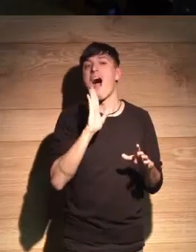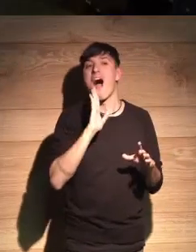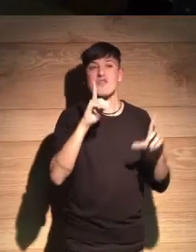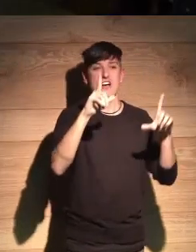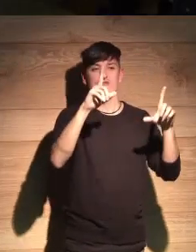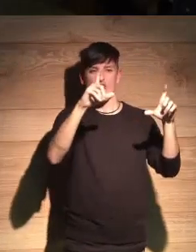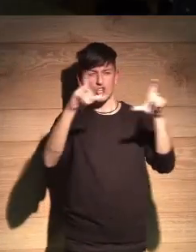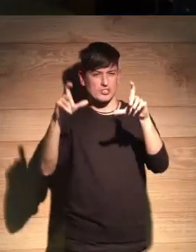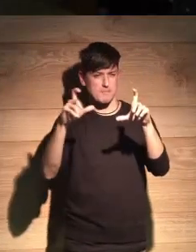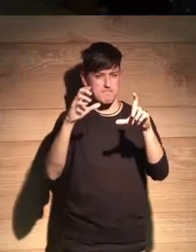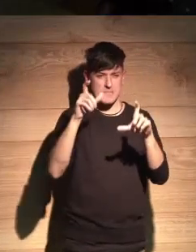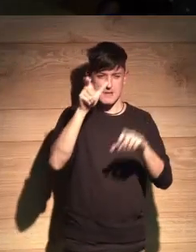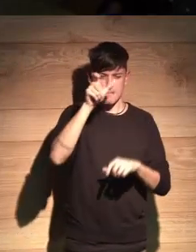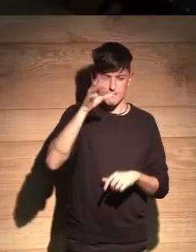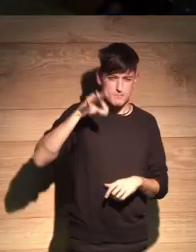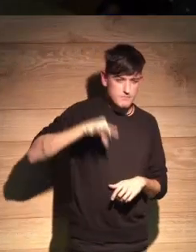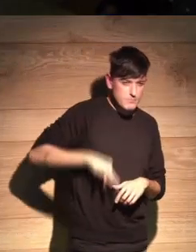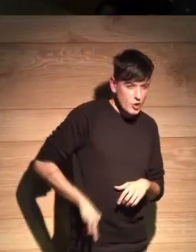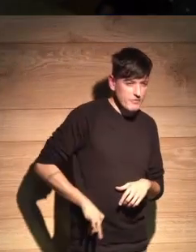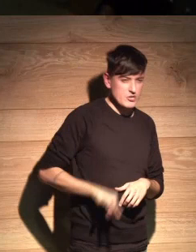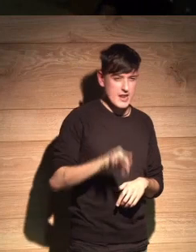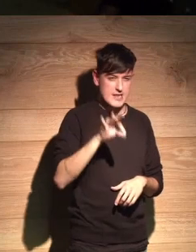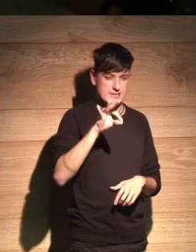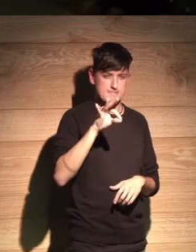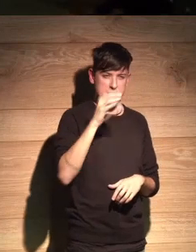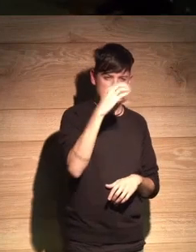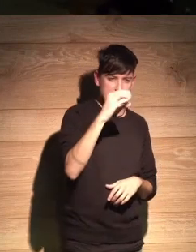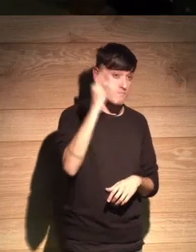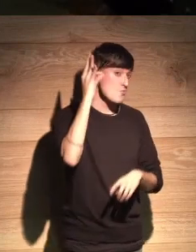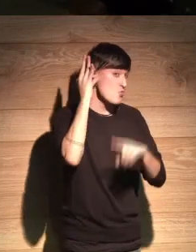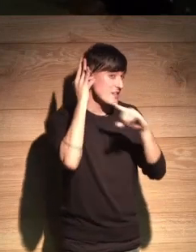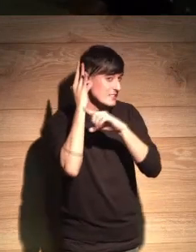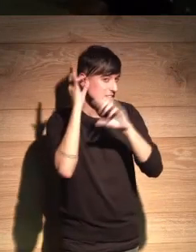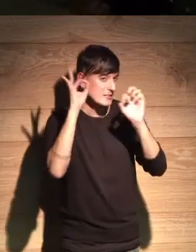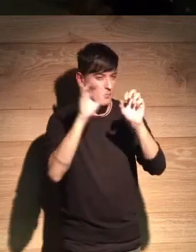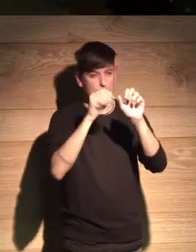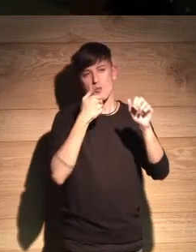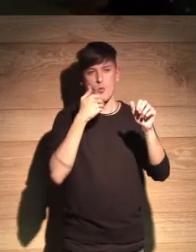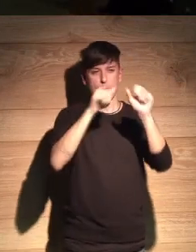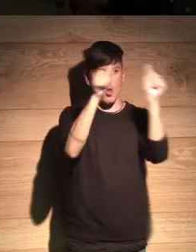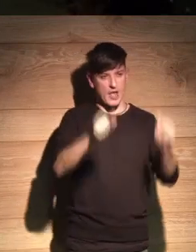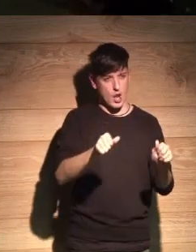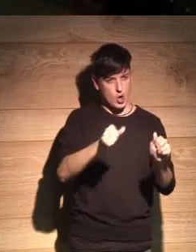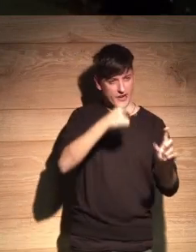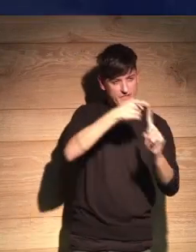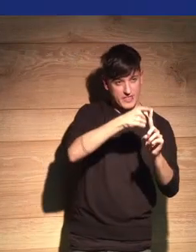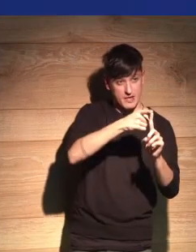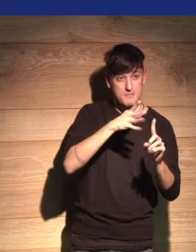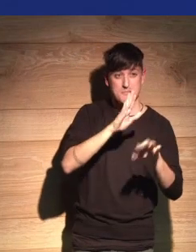reflection. Those pictures of excellent scientists who are a reference, a role